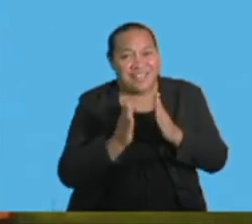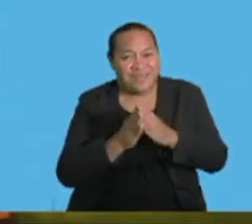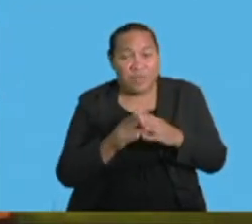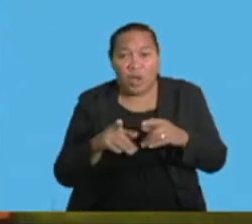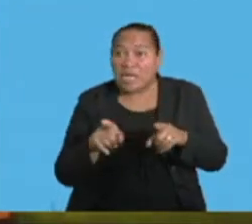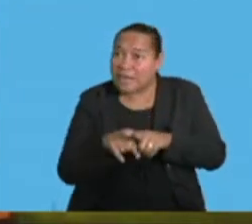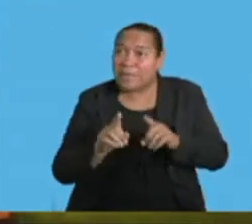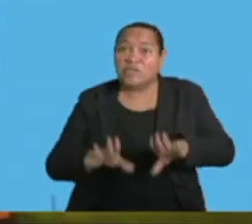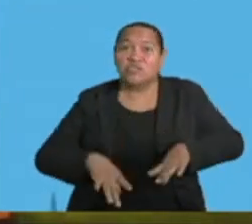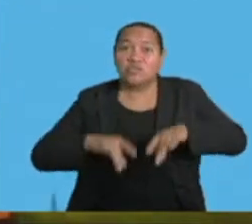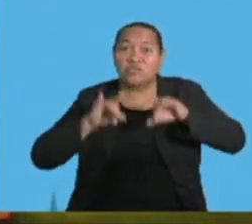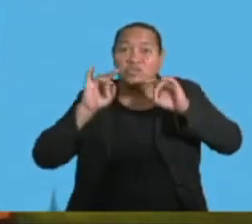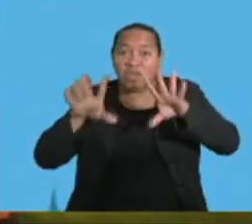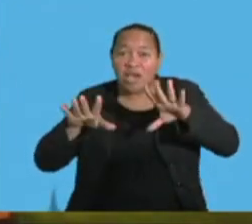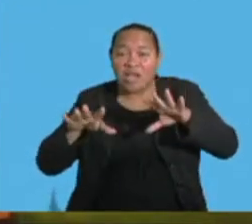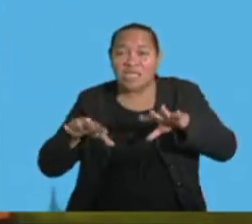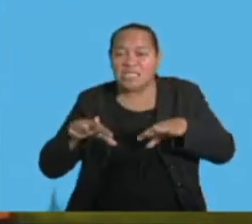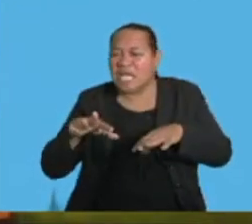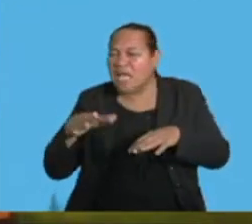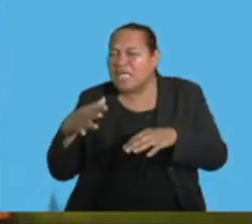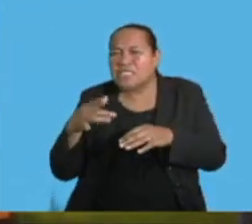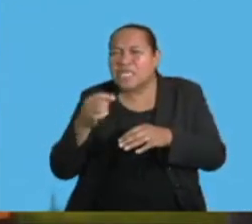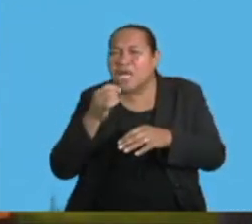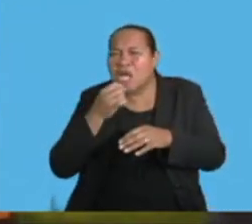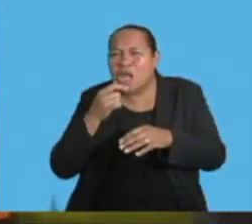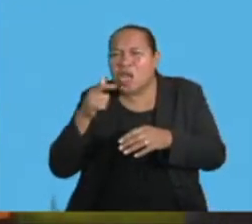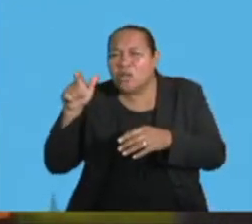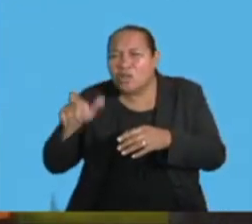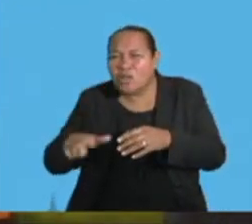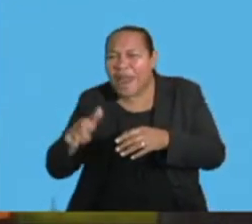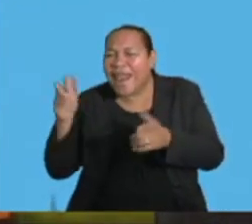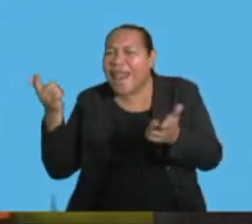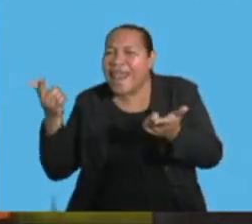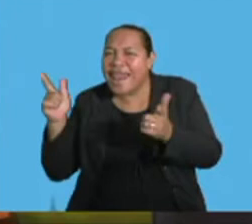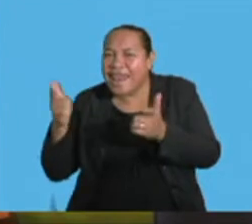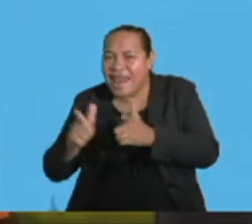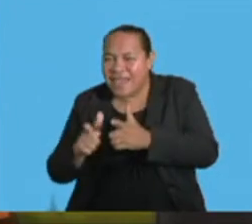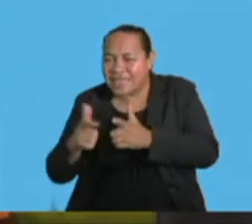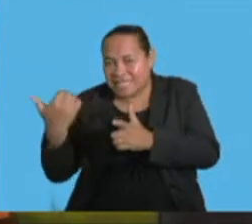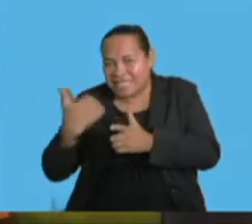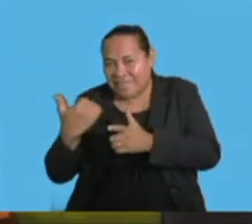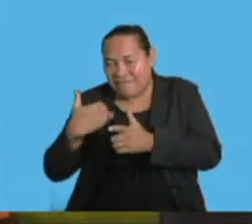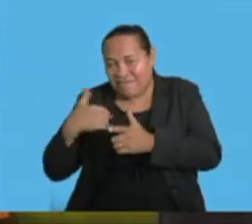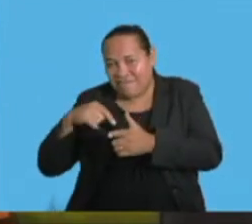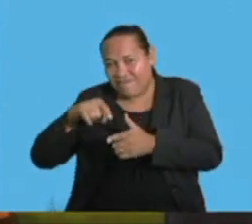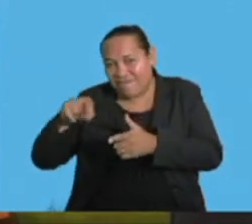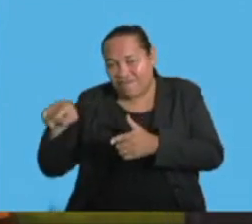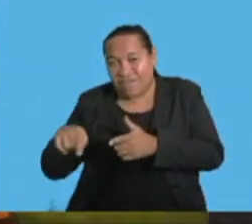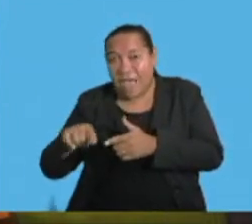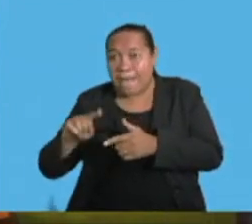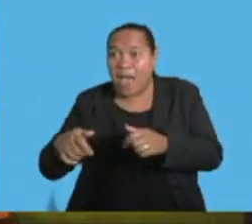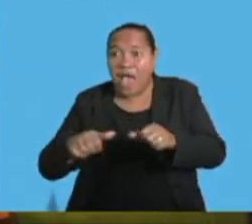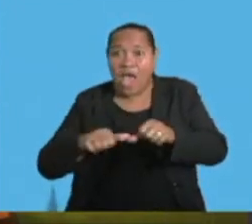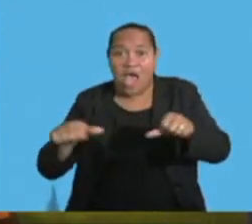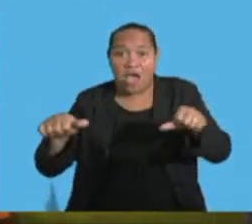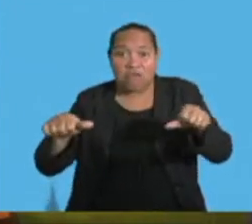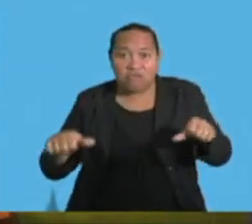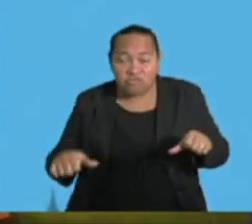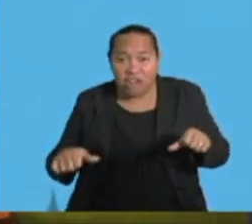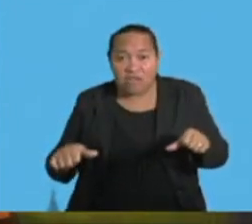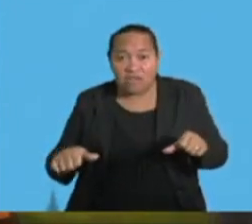Australia, there's a very low rural population base, even New Zealand. The agricultural output is enormous because of adoption of